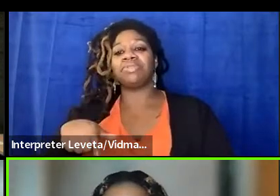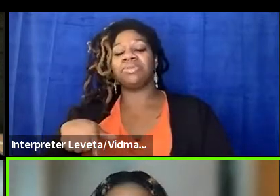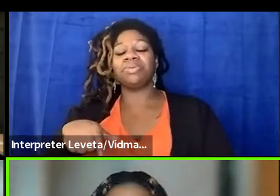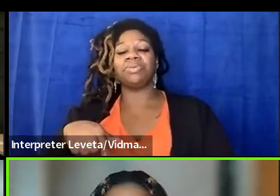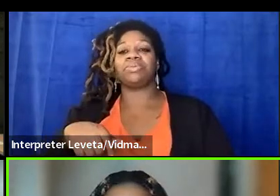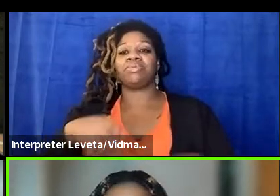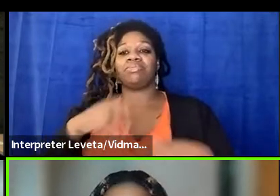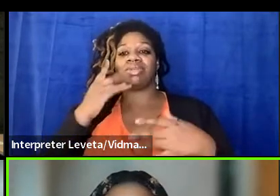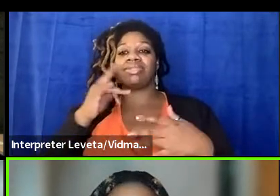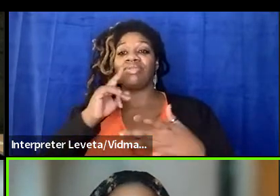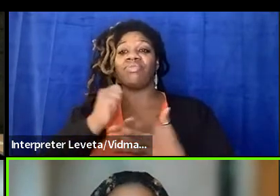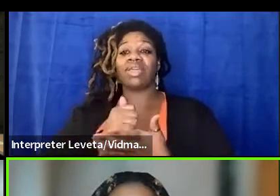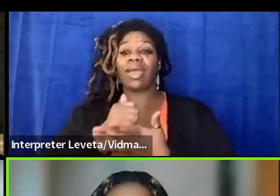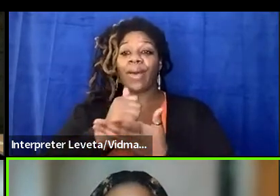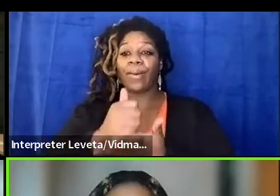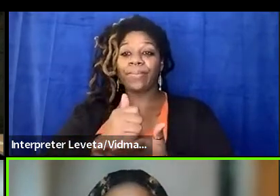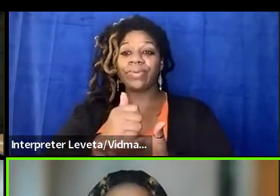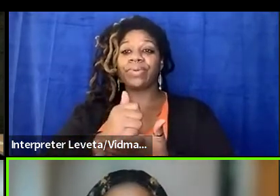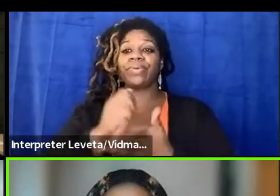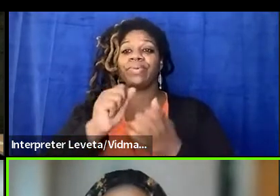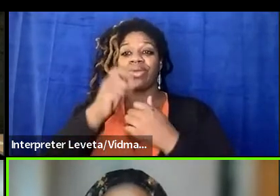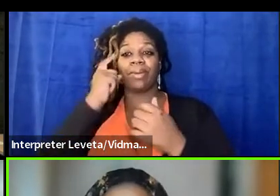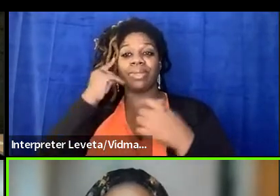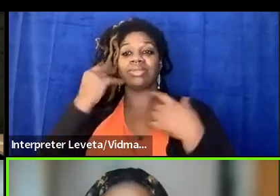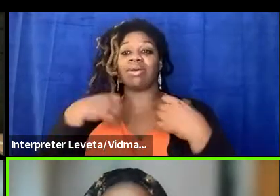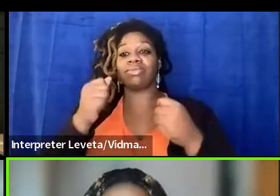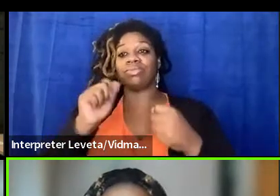really like help you, I think, with your mental health.